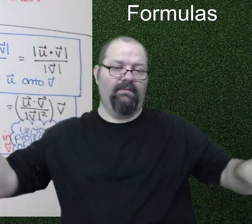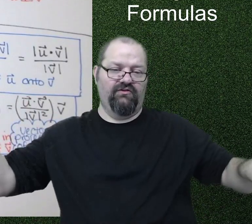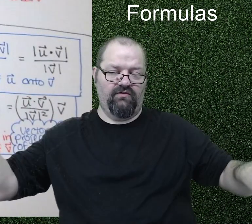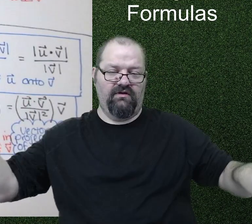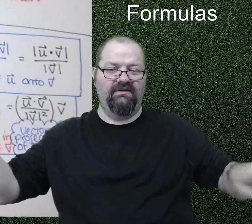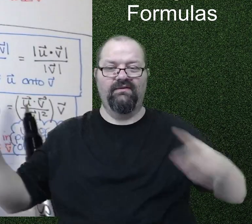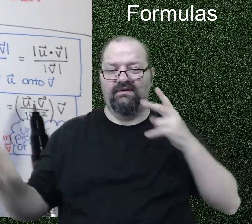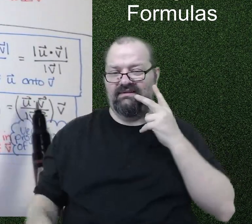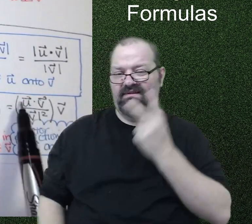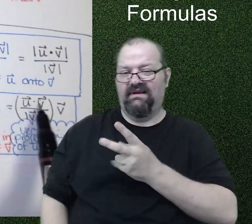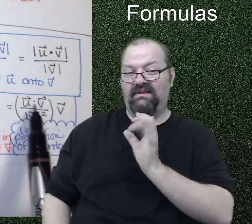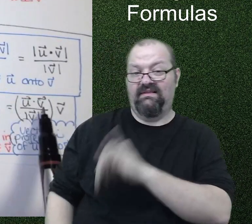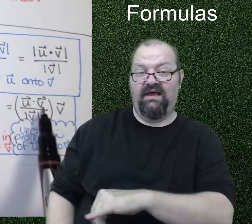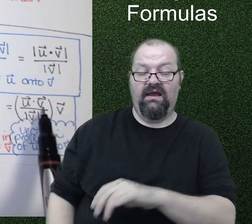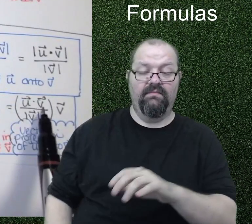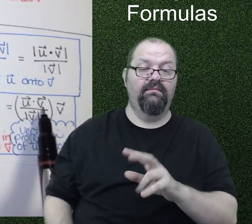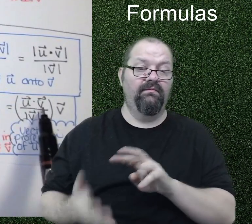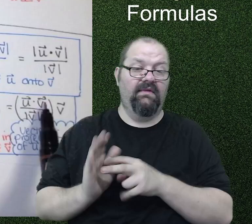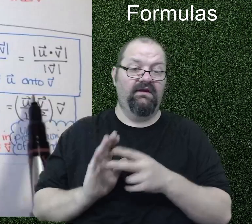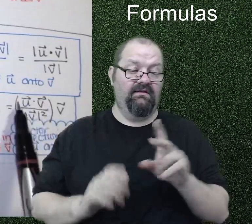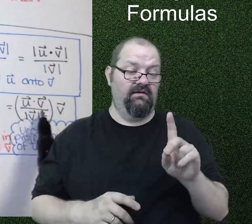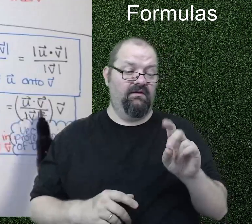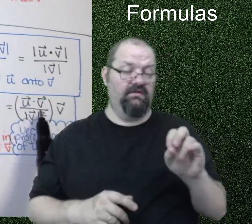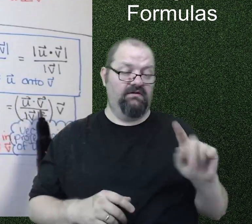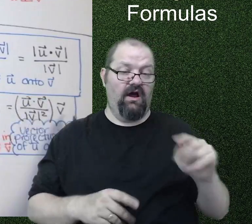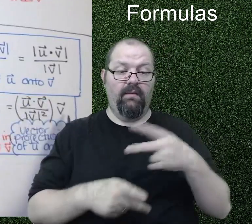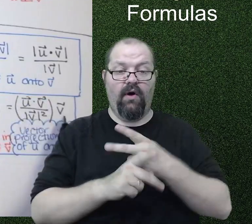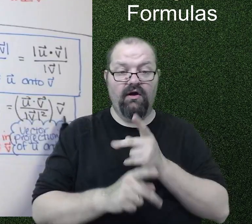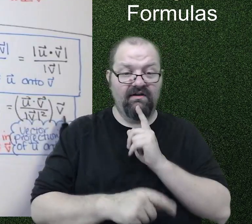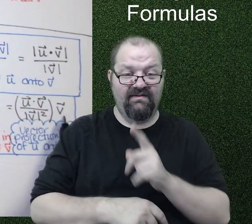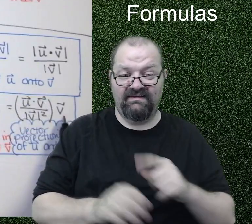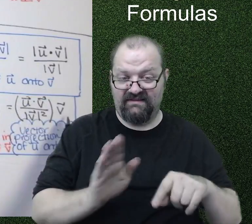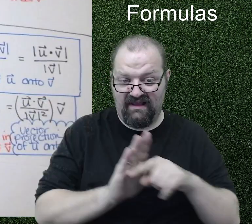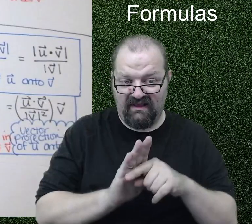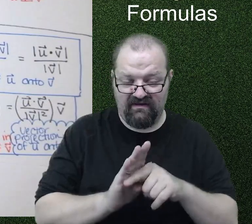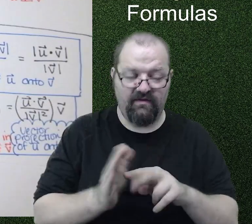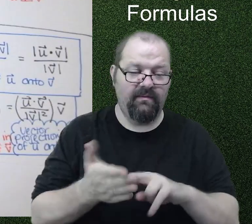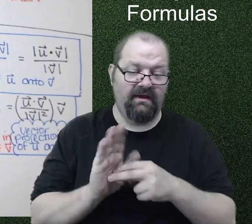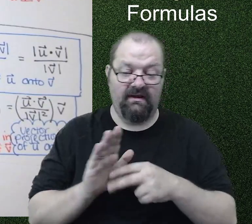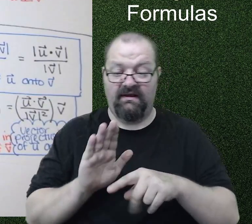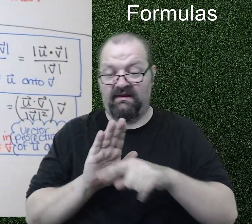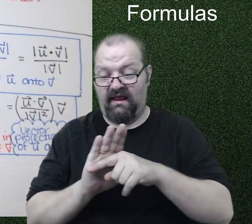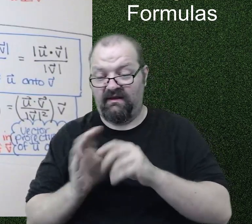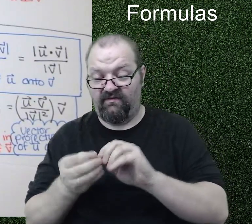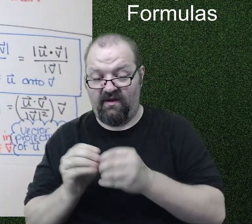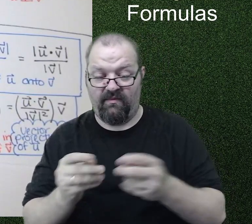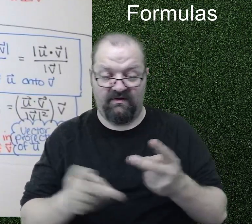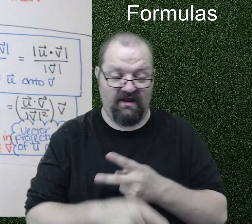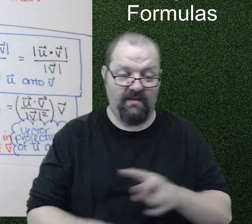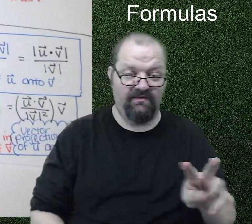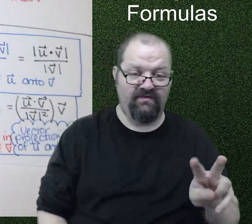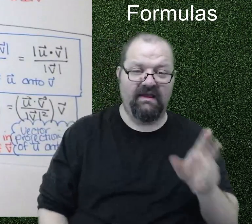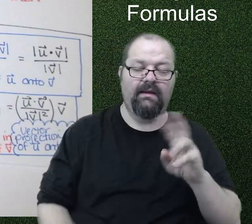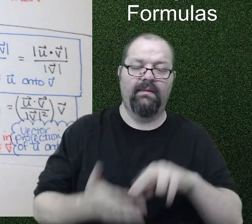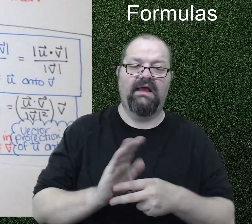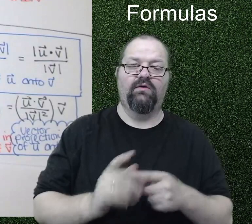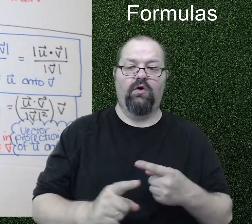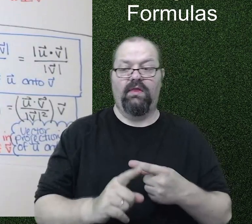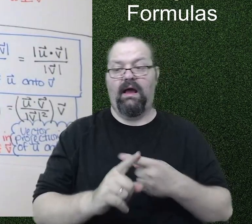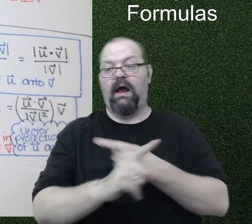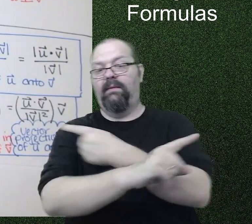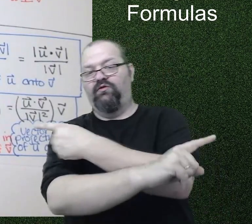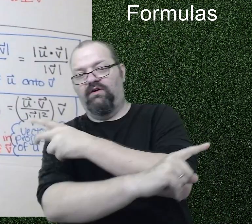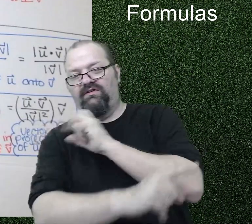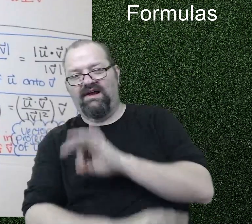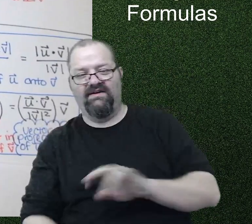If theta is obtuse, the dot product is negative, so I've got a negative number times v, so I'm going to go in an opposite direction from v.